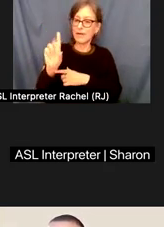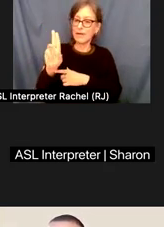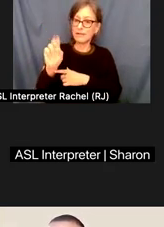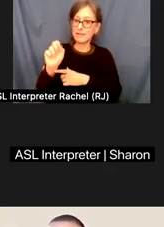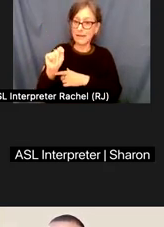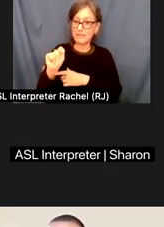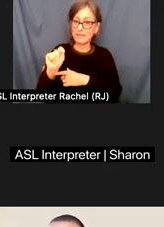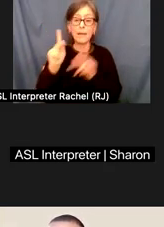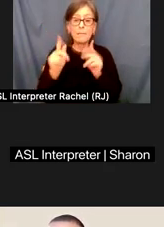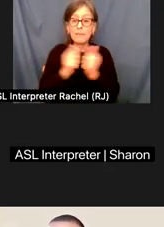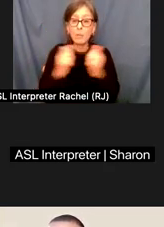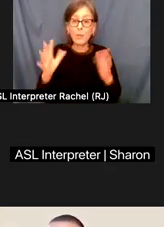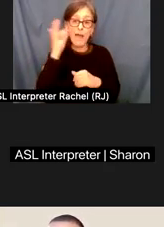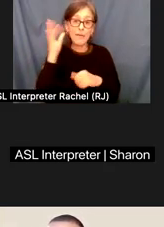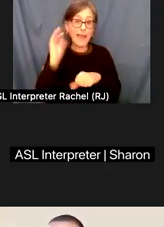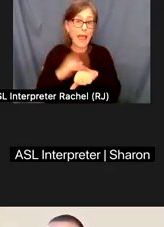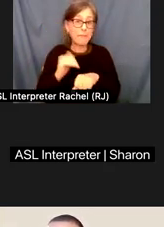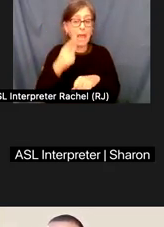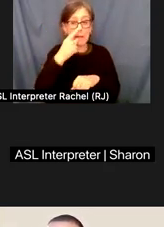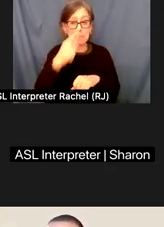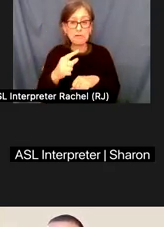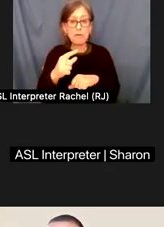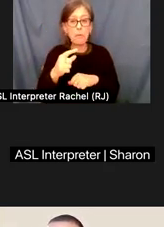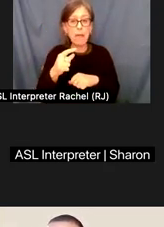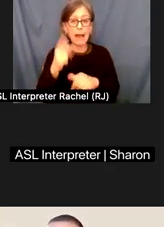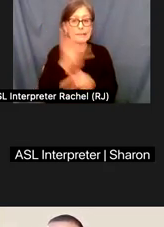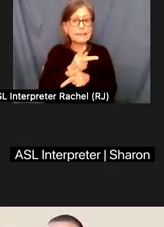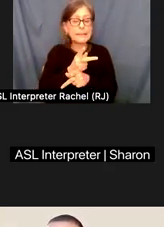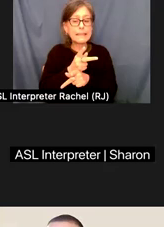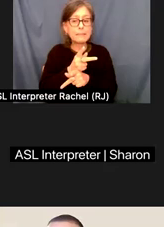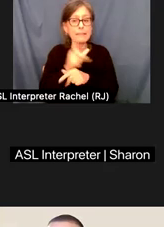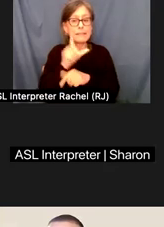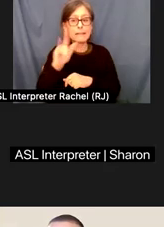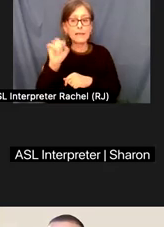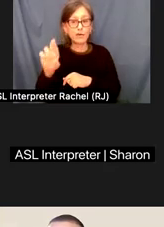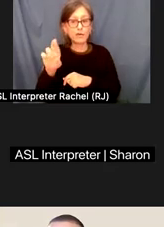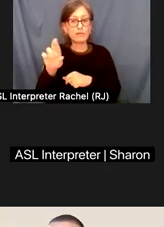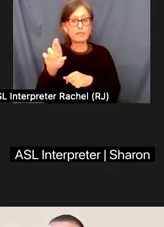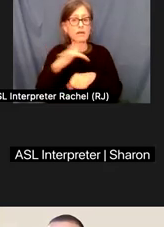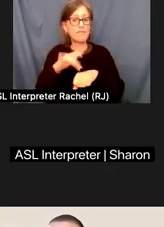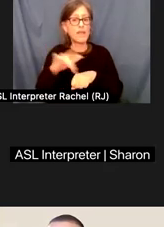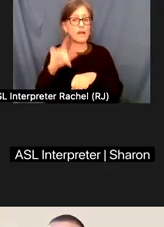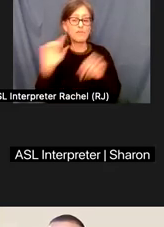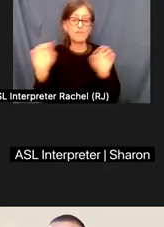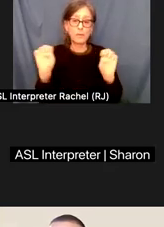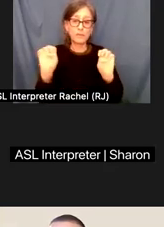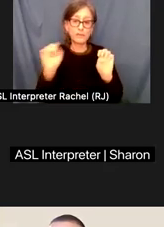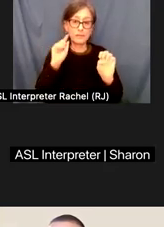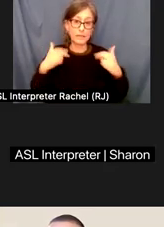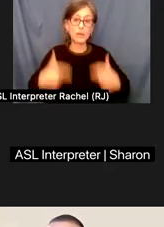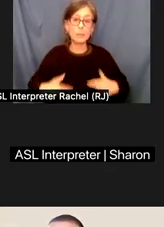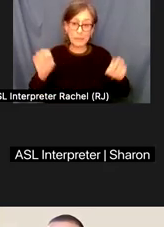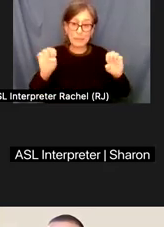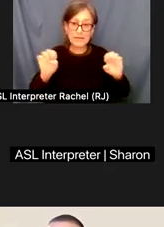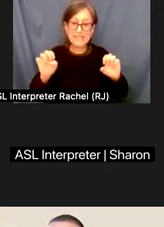I recommend getting a small container of kitty litter just to have on hand as an emergencies. They